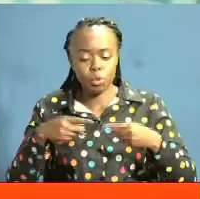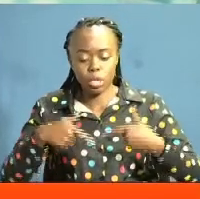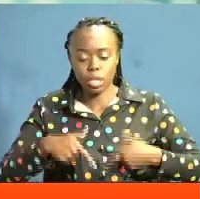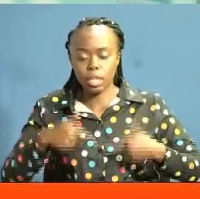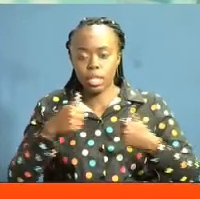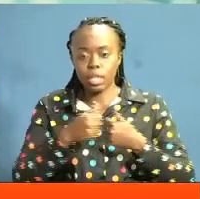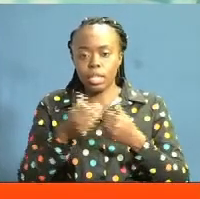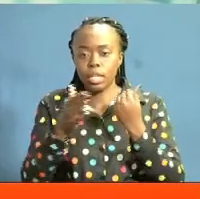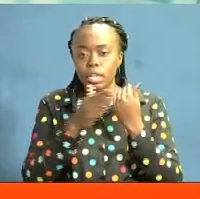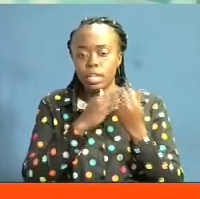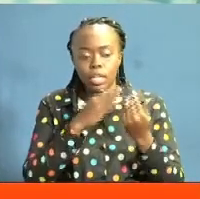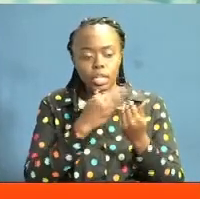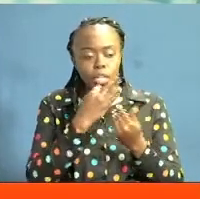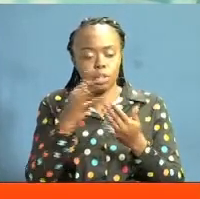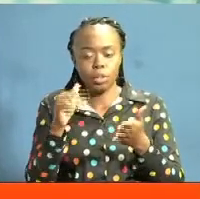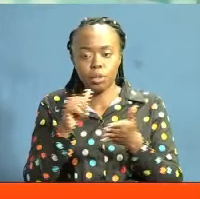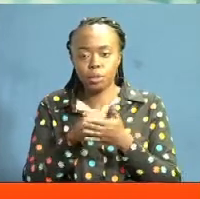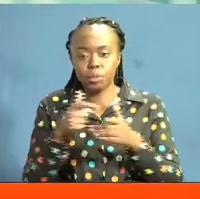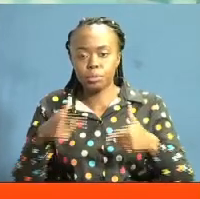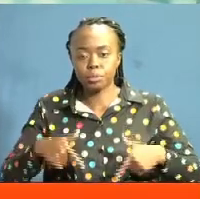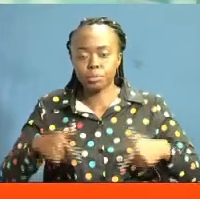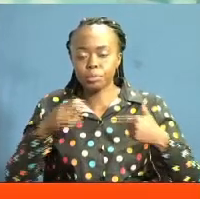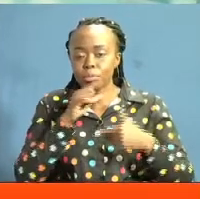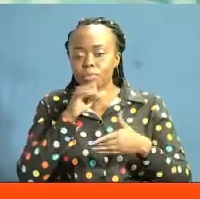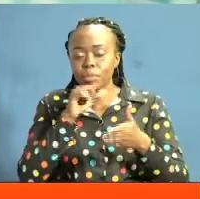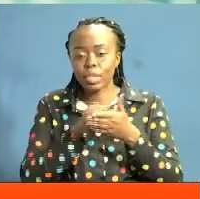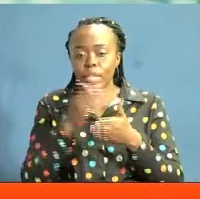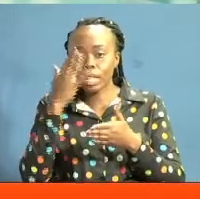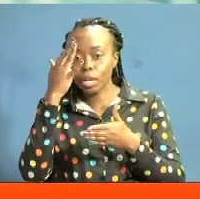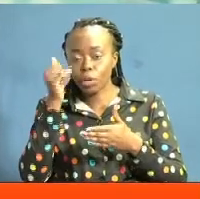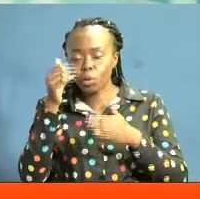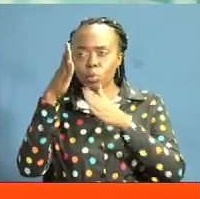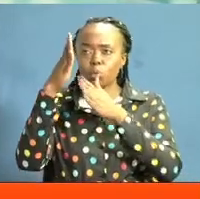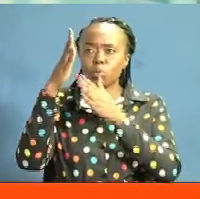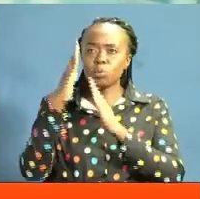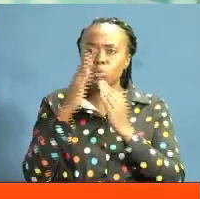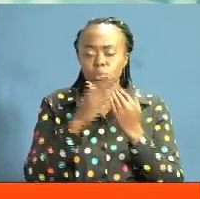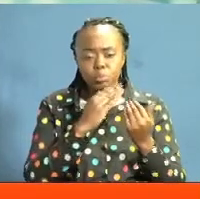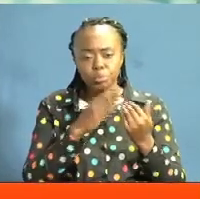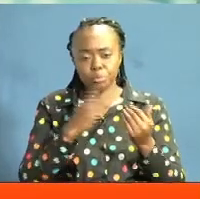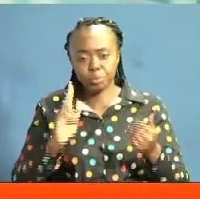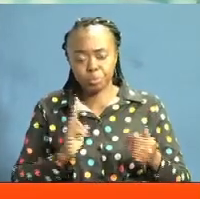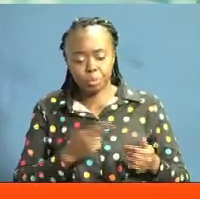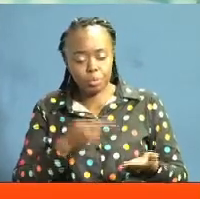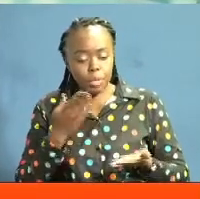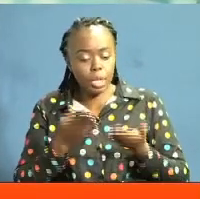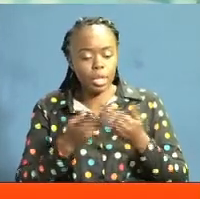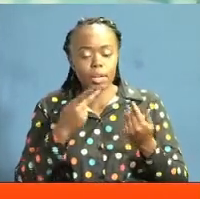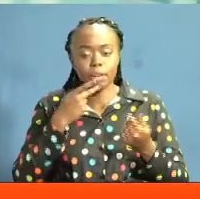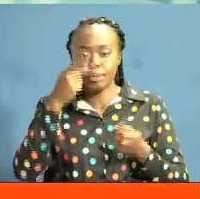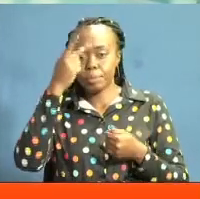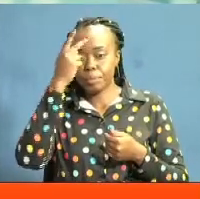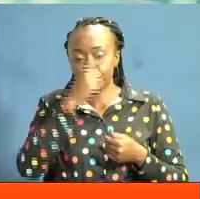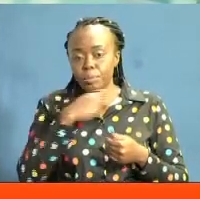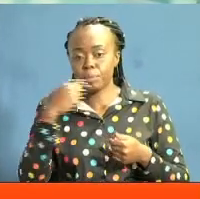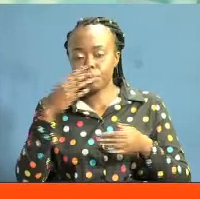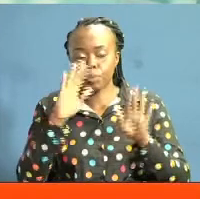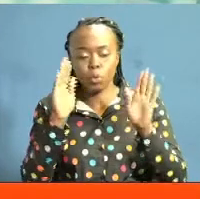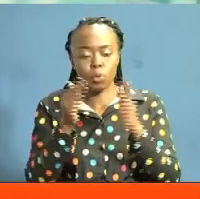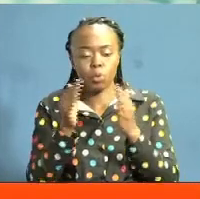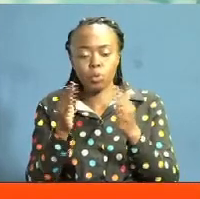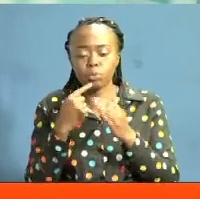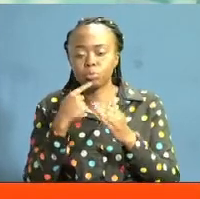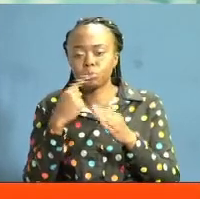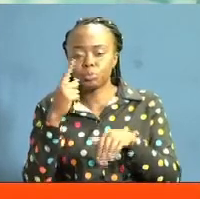You take care of that life. Mm-hmm. That is why God takes care of us. Mm-hmm. A parent is one who nurtures. So by